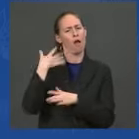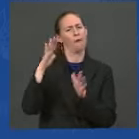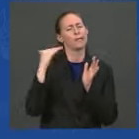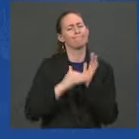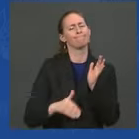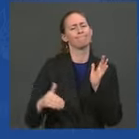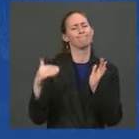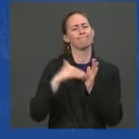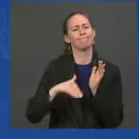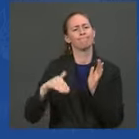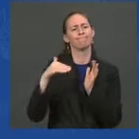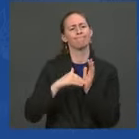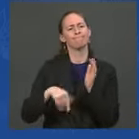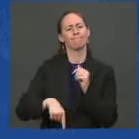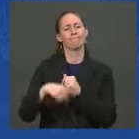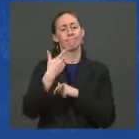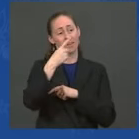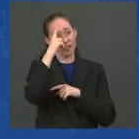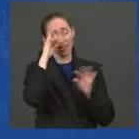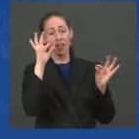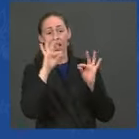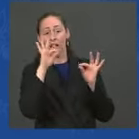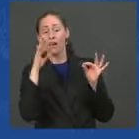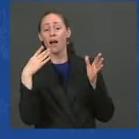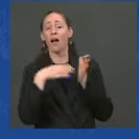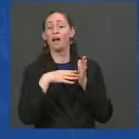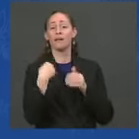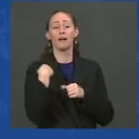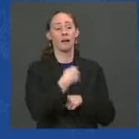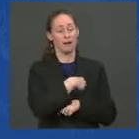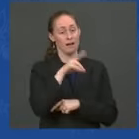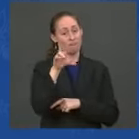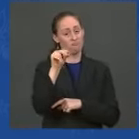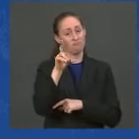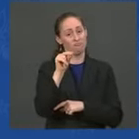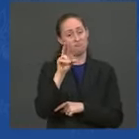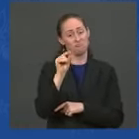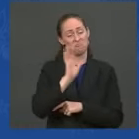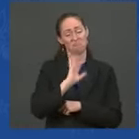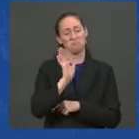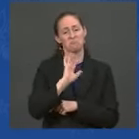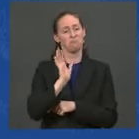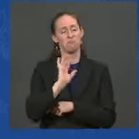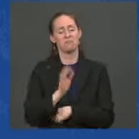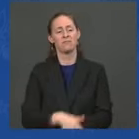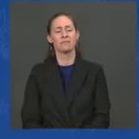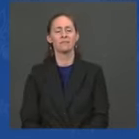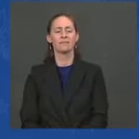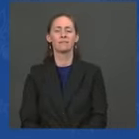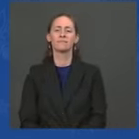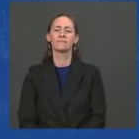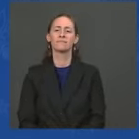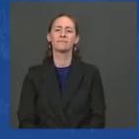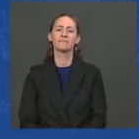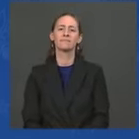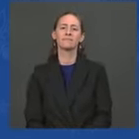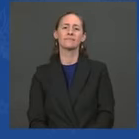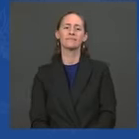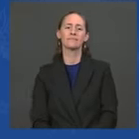it's never a good bet to bet against the American people. Never a good bet. So it's